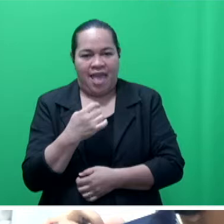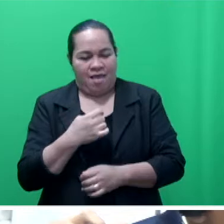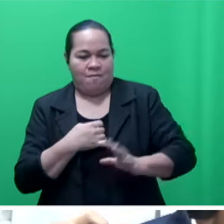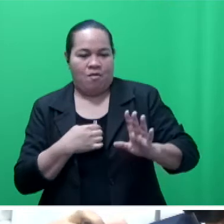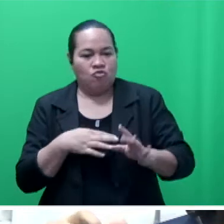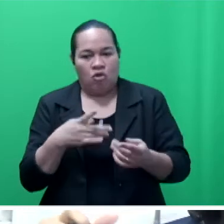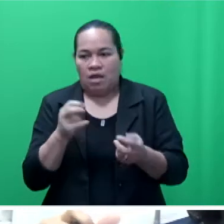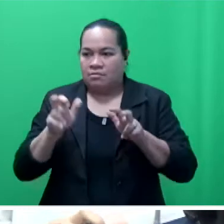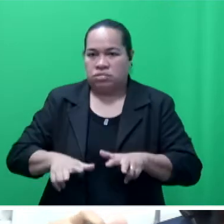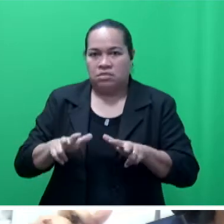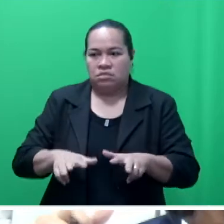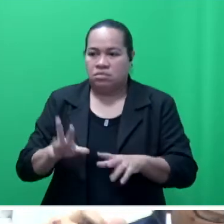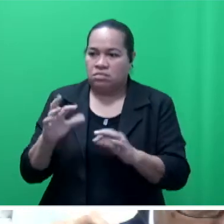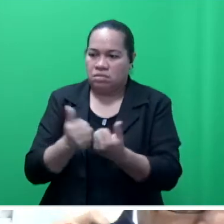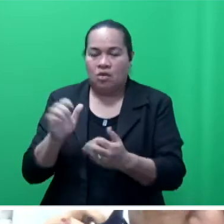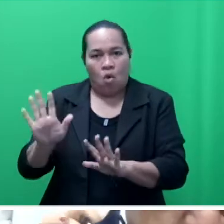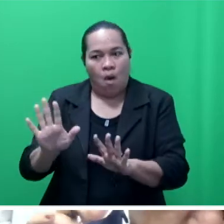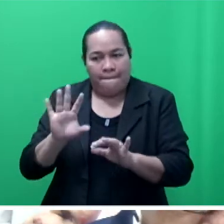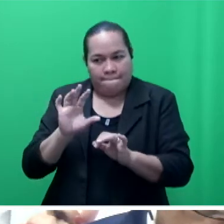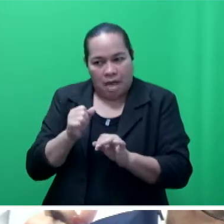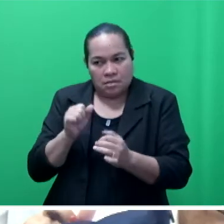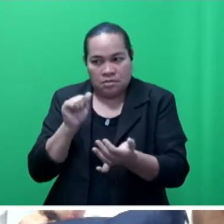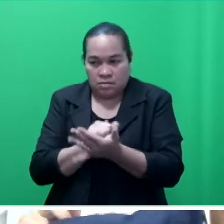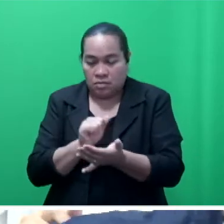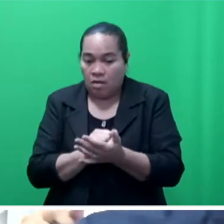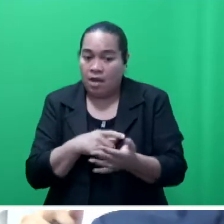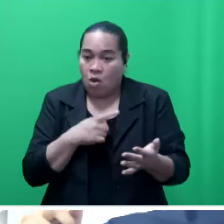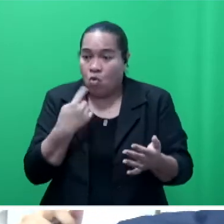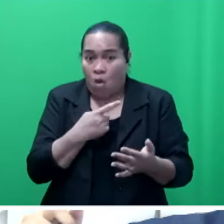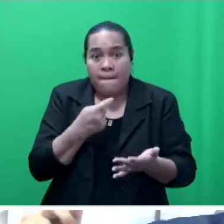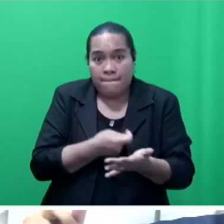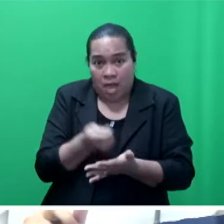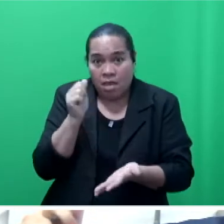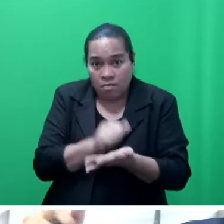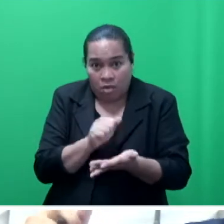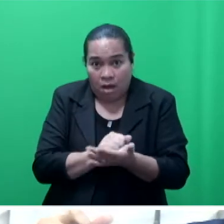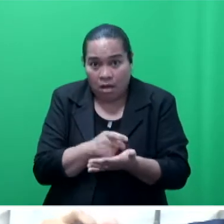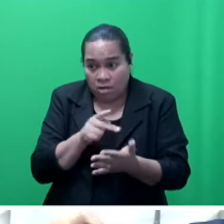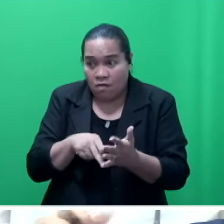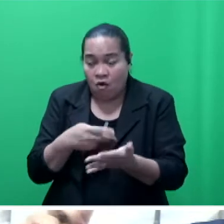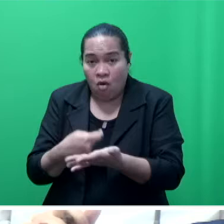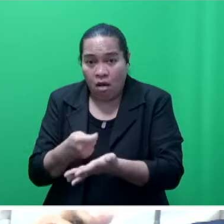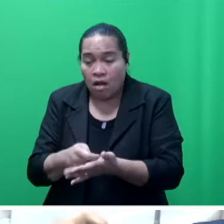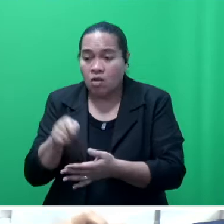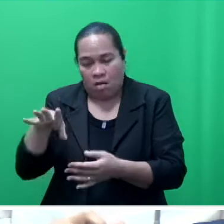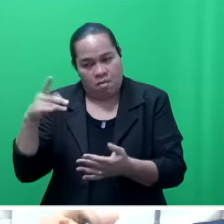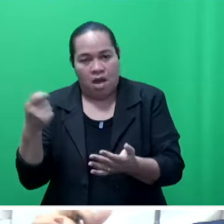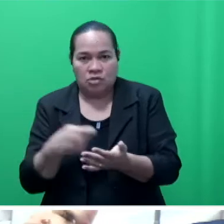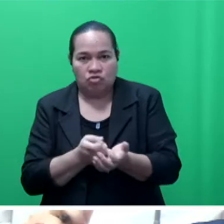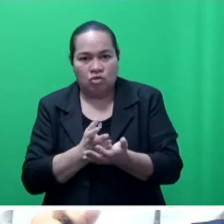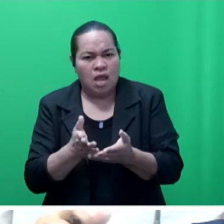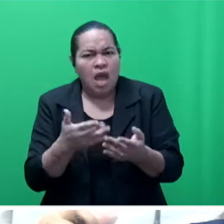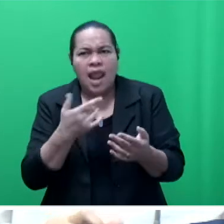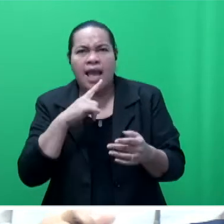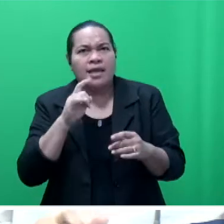tenancy agreement. So we now have people paying the market rate. There needs to have, for example, every time there's a power blackout, there's water